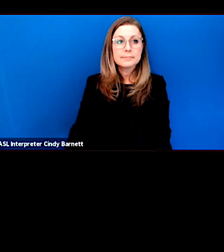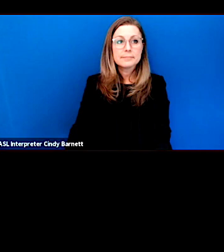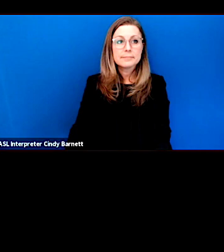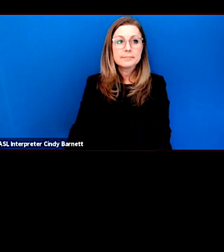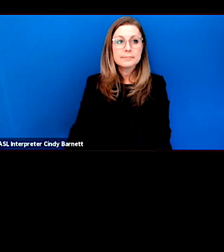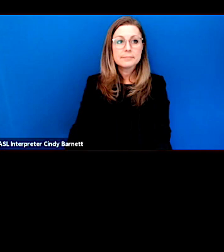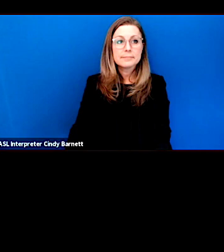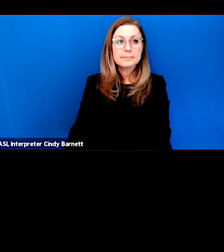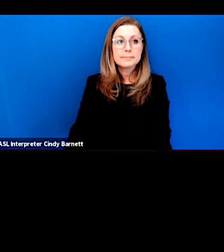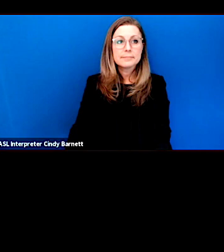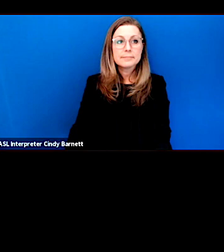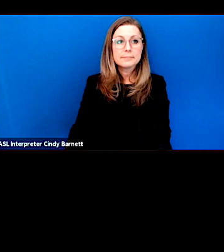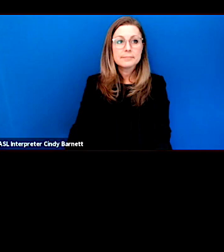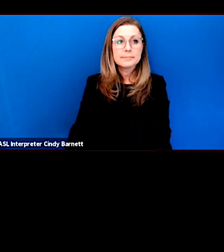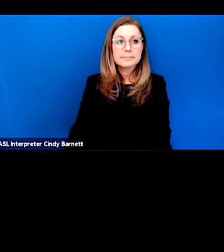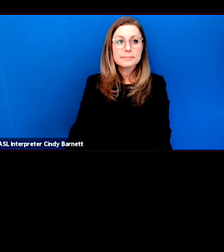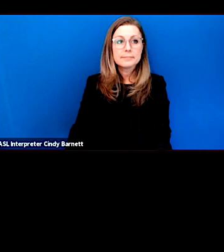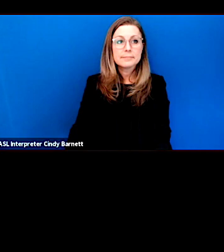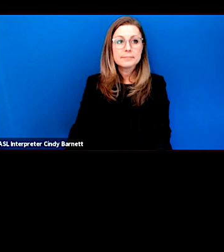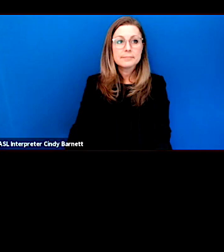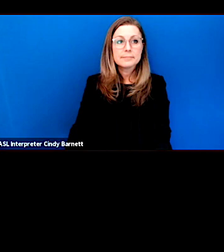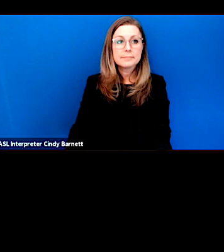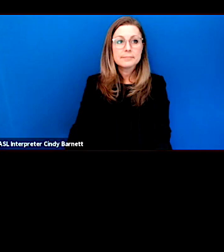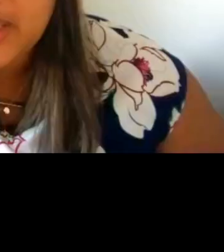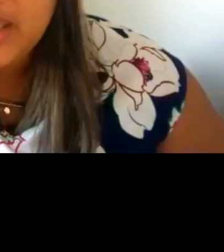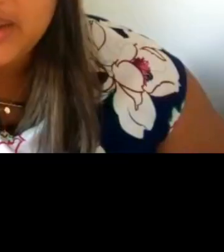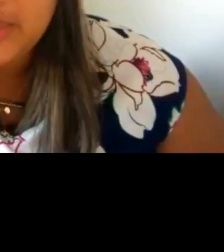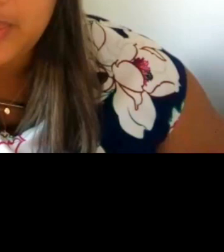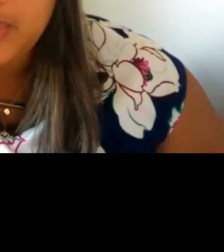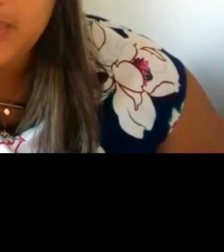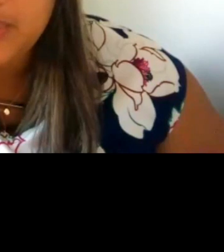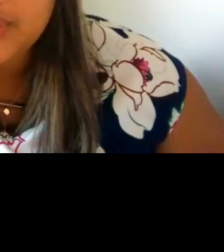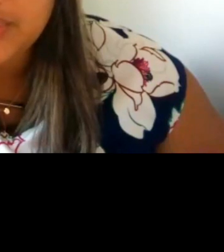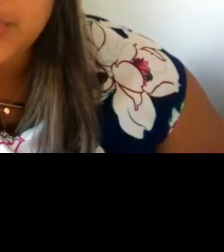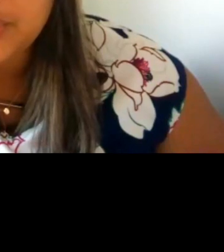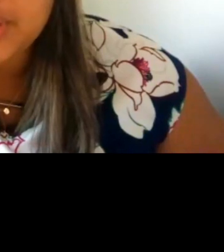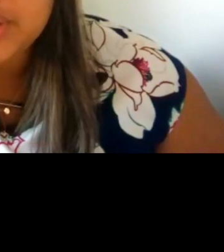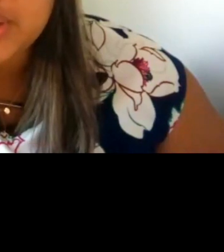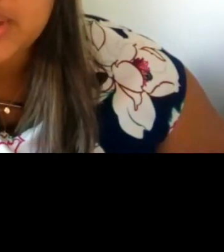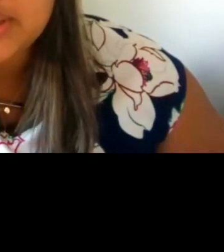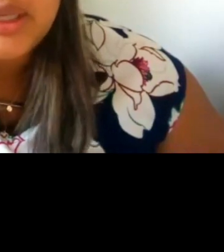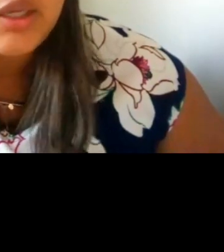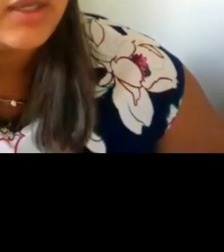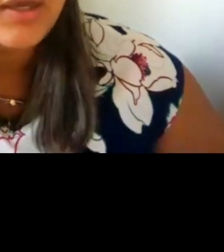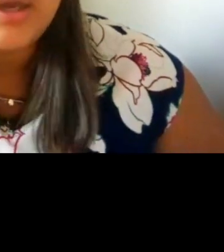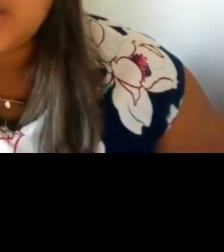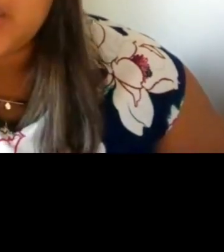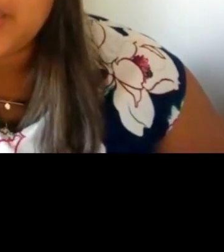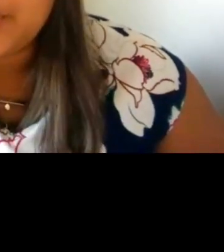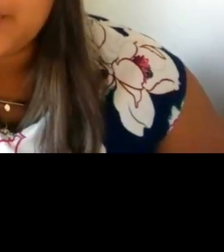cloud together. And here's the word cloud. Everyone's been adding their polls, their questions.